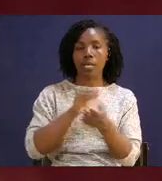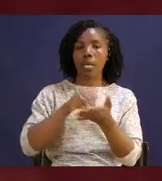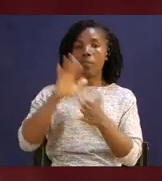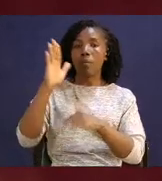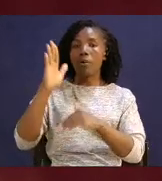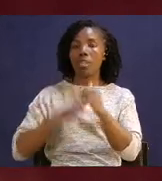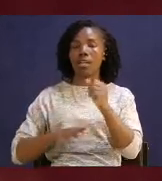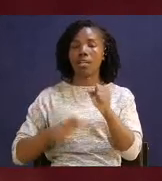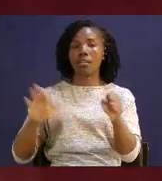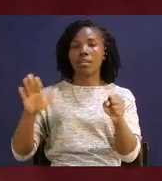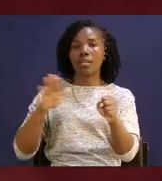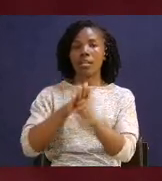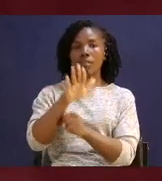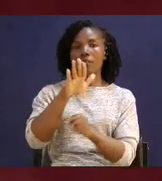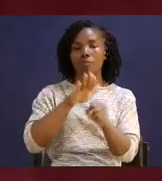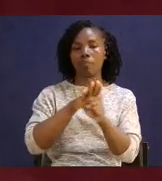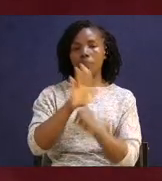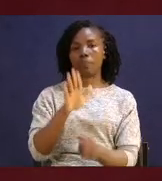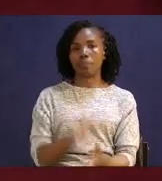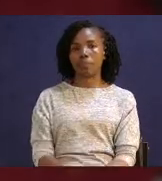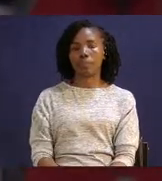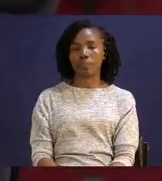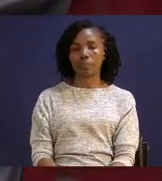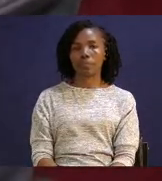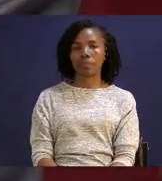You can have more than enough.